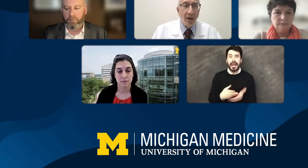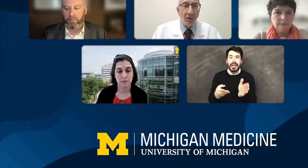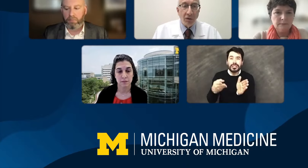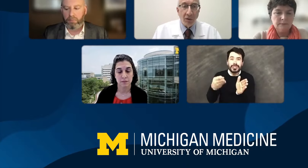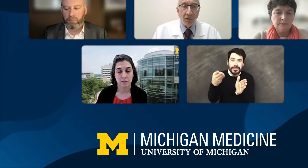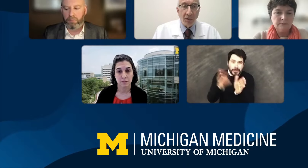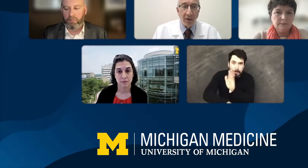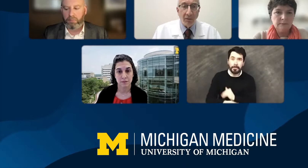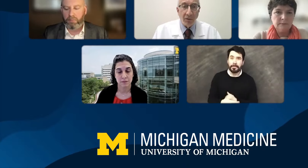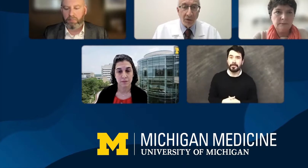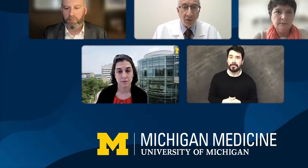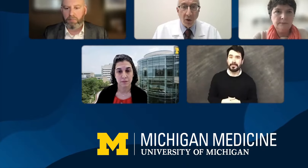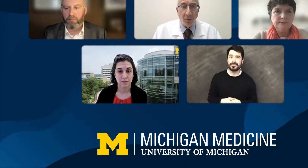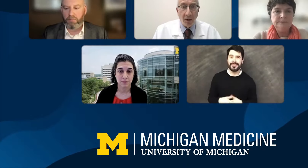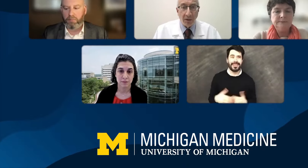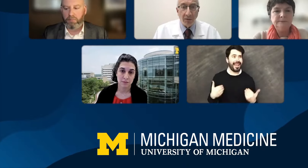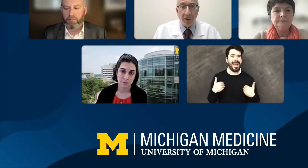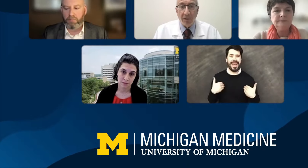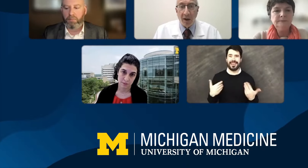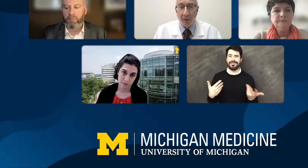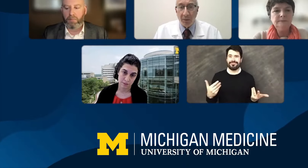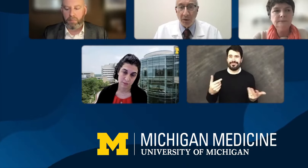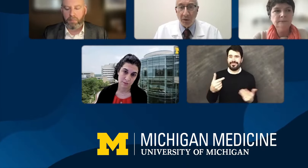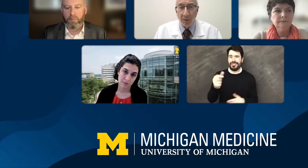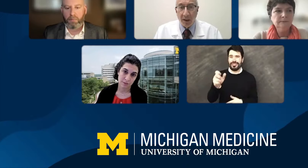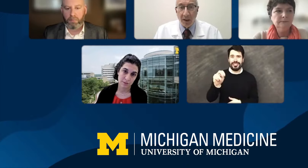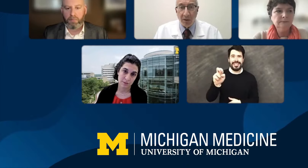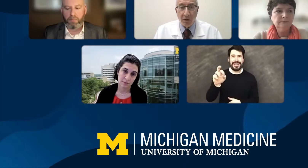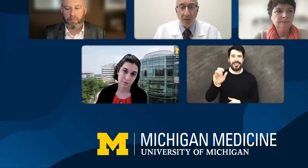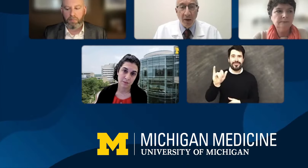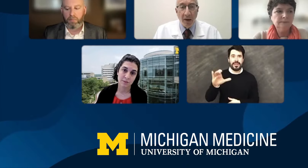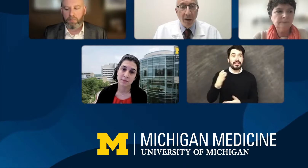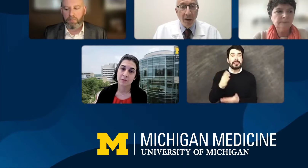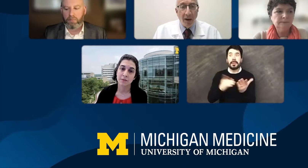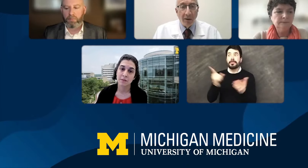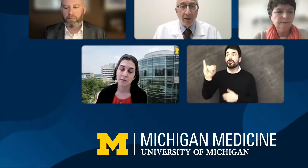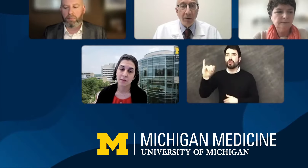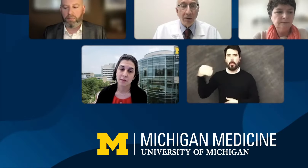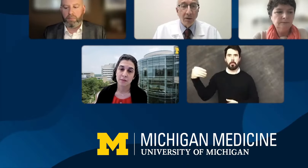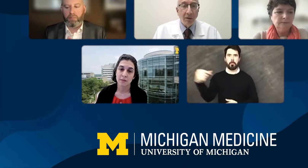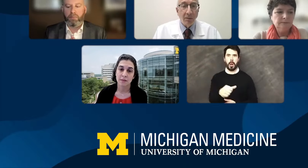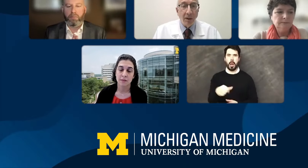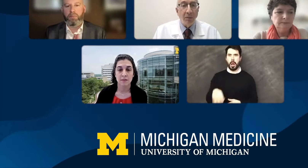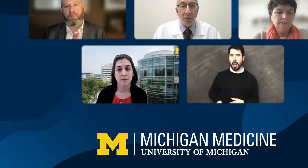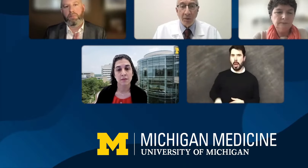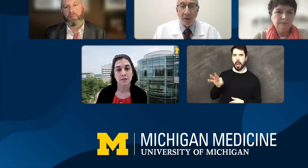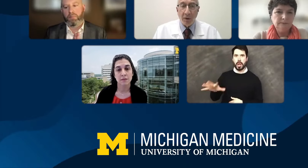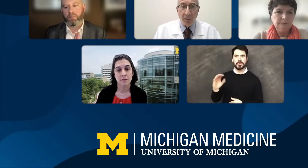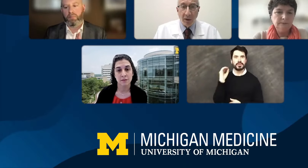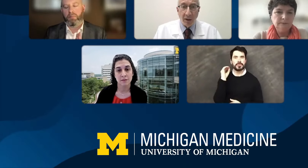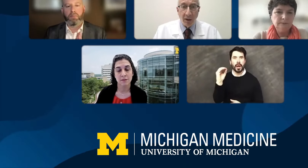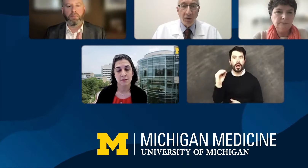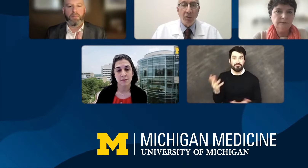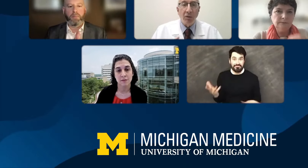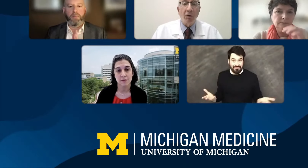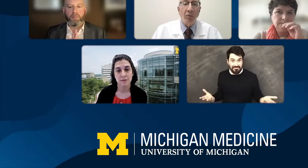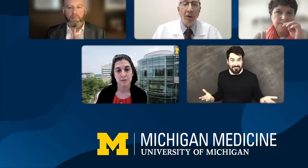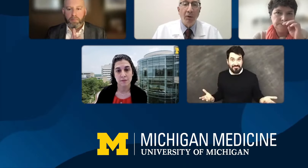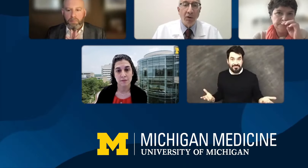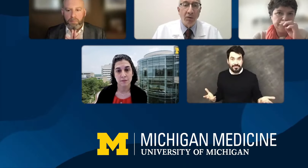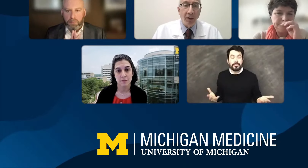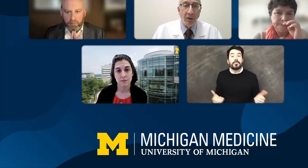the insurers have zero copays for a lot of high blood pressure medications. And most